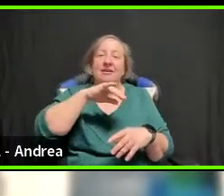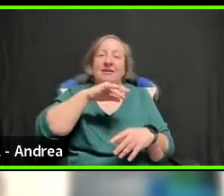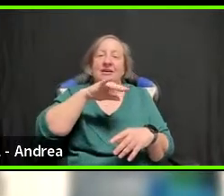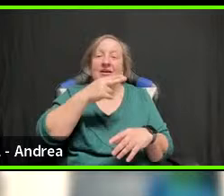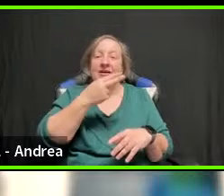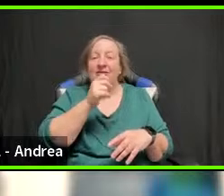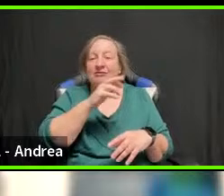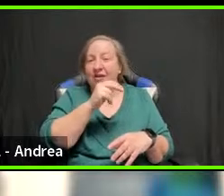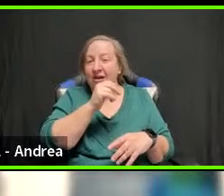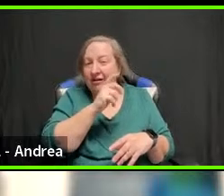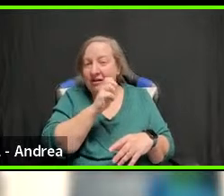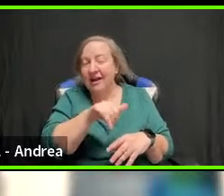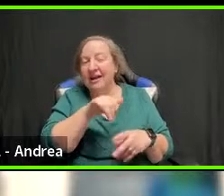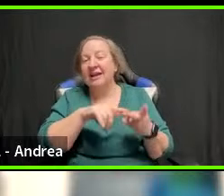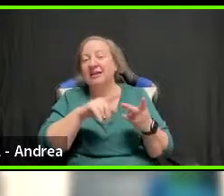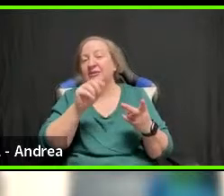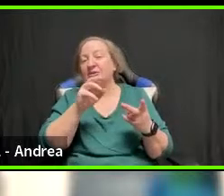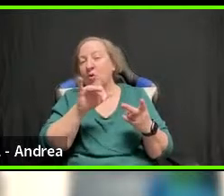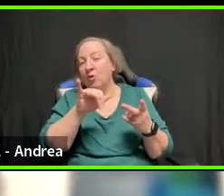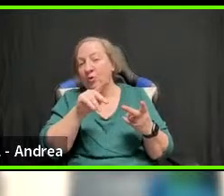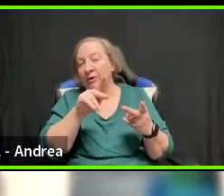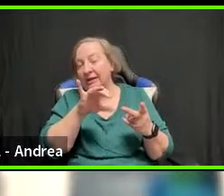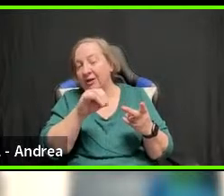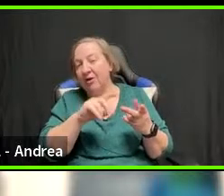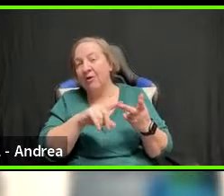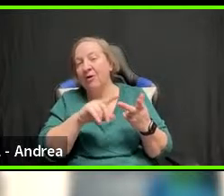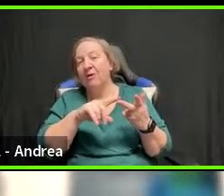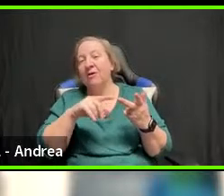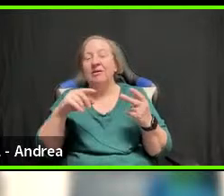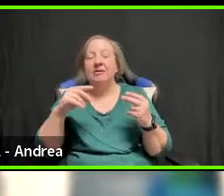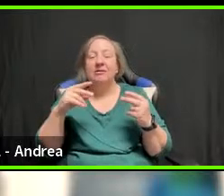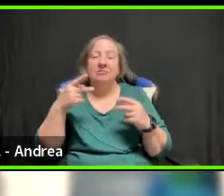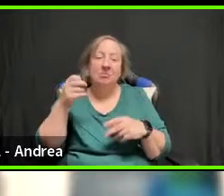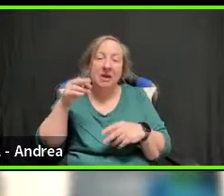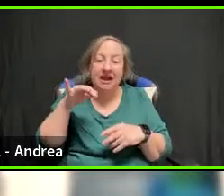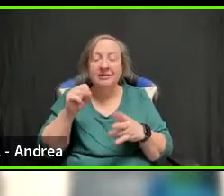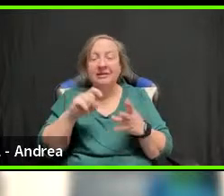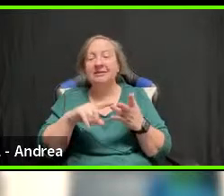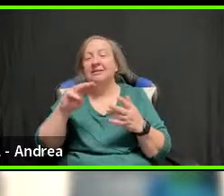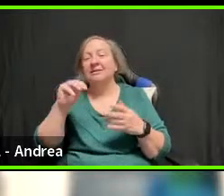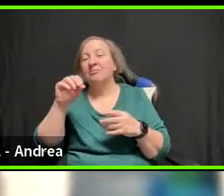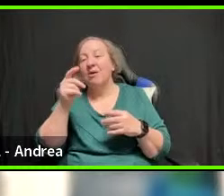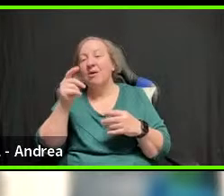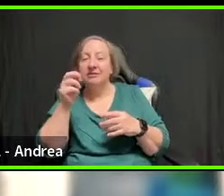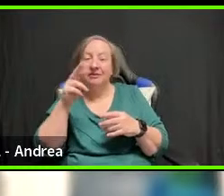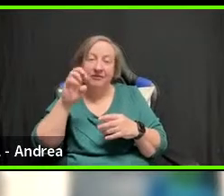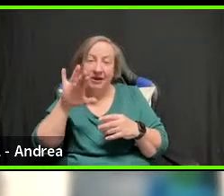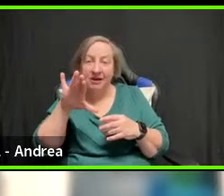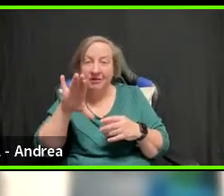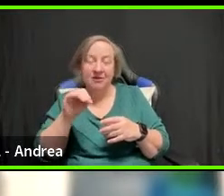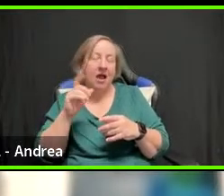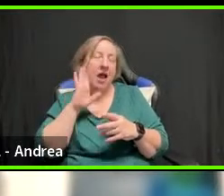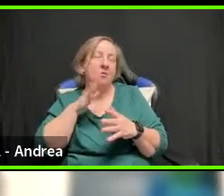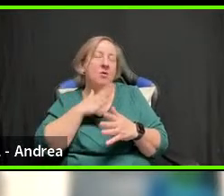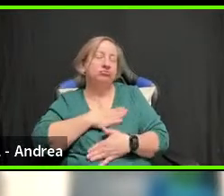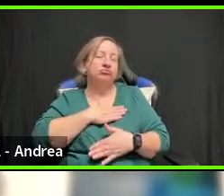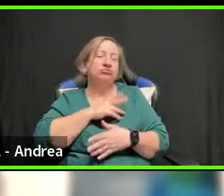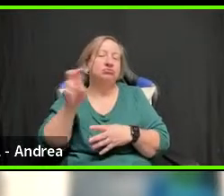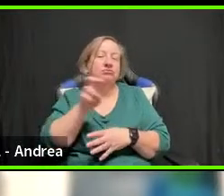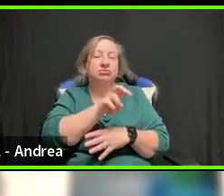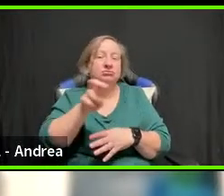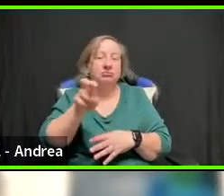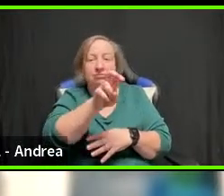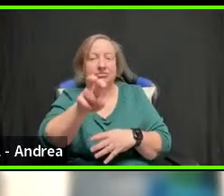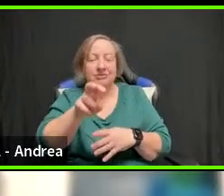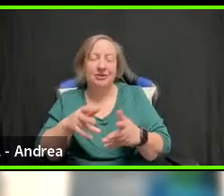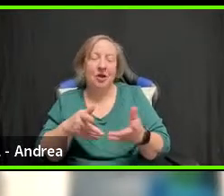be in Paris, you could be in, Montevideo. So like that would be my dream, would be to travel around to different places, kind of hijacking that question.